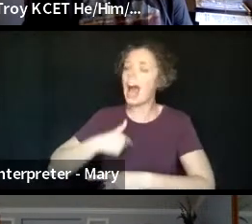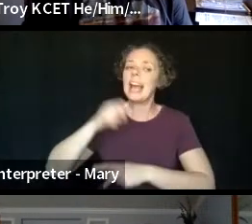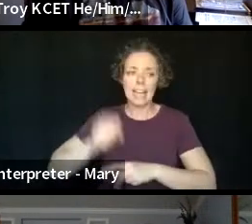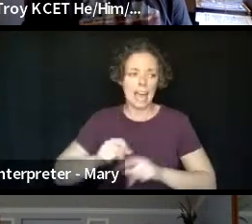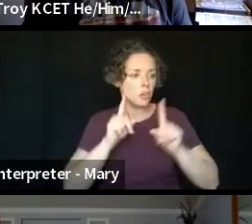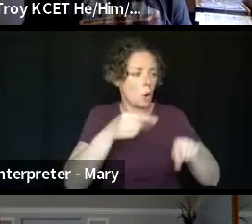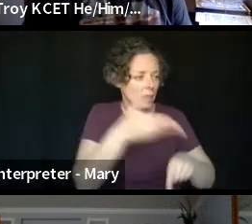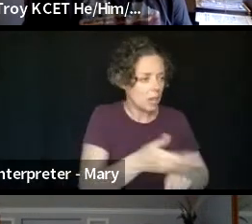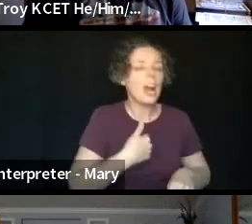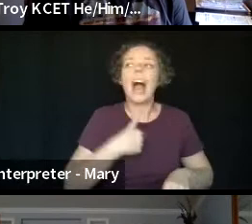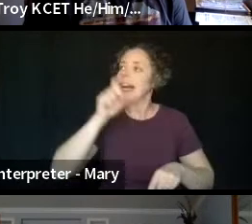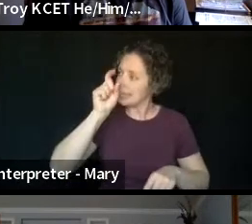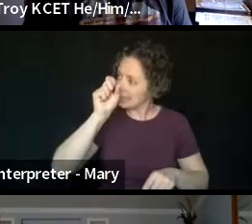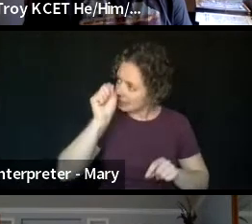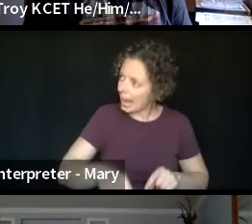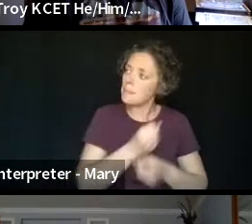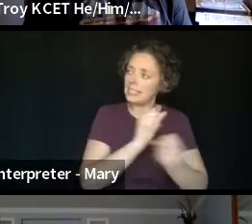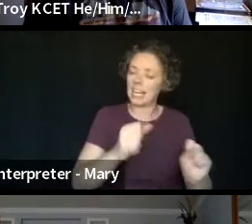I can stay in Kansas?